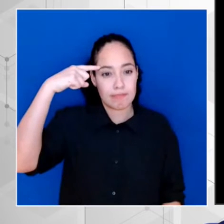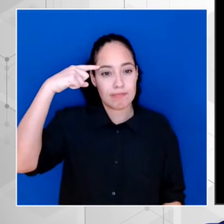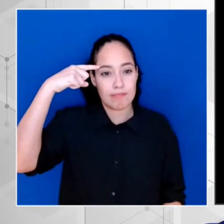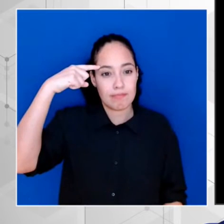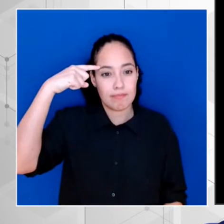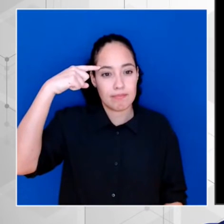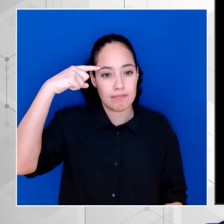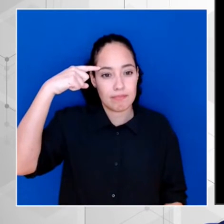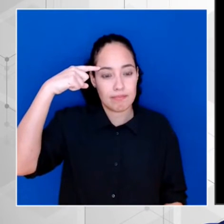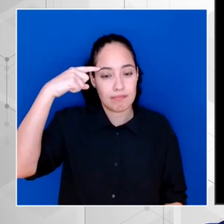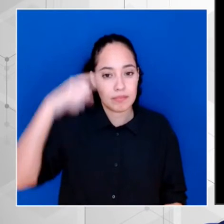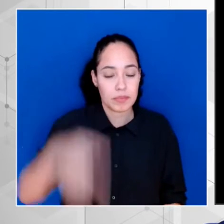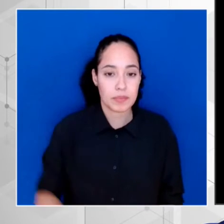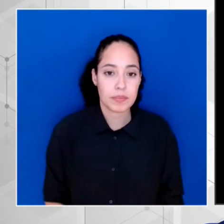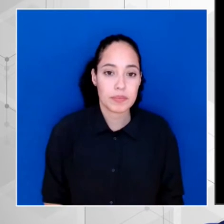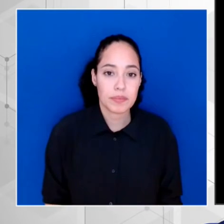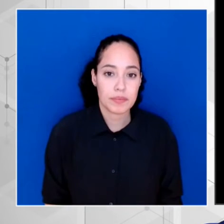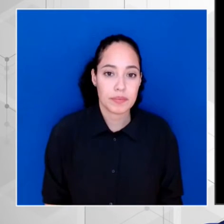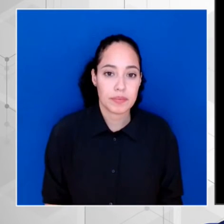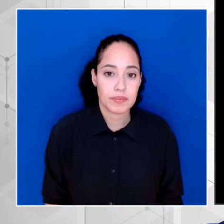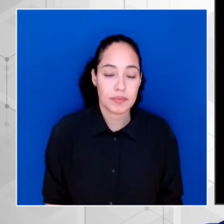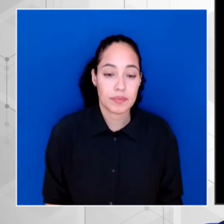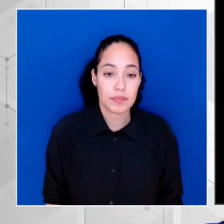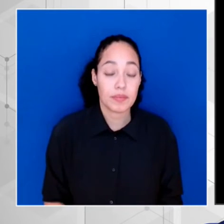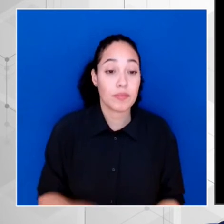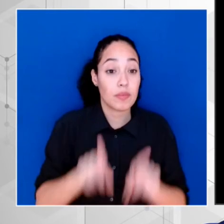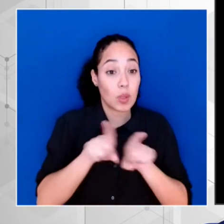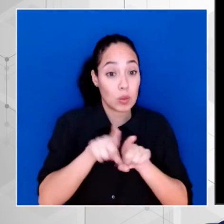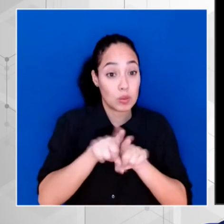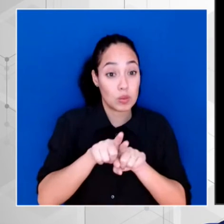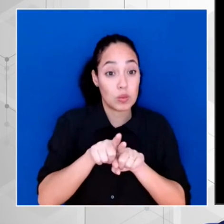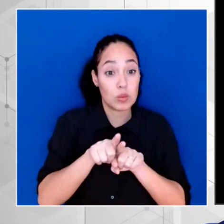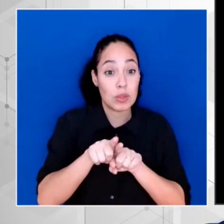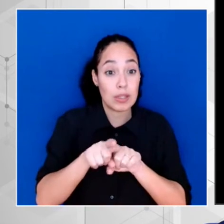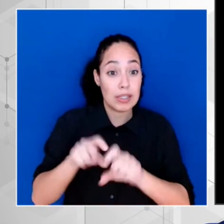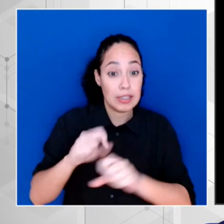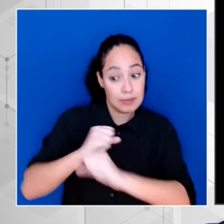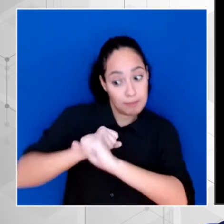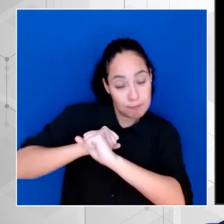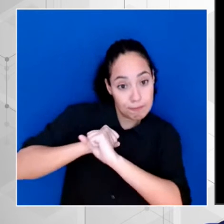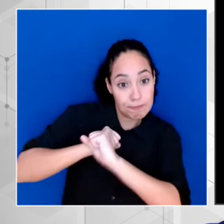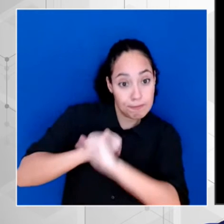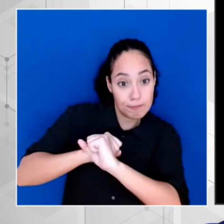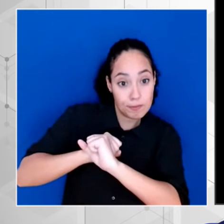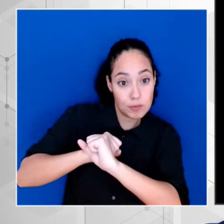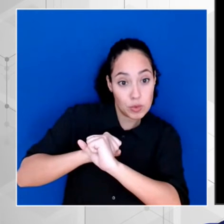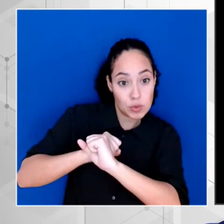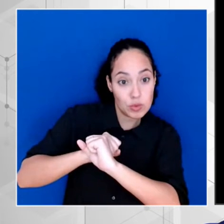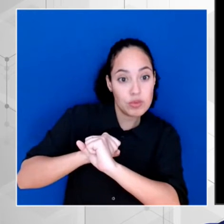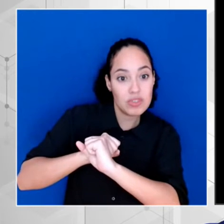Also, implement security by design, because just remember,